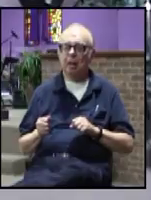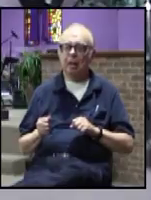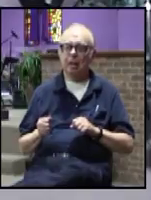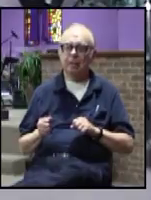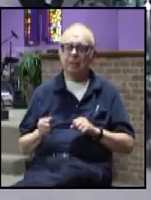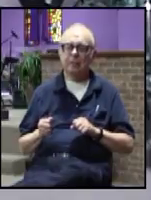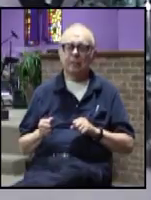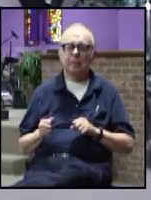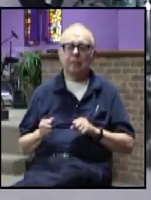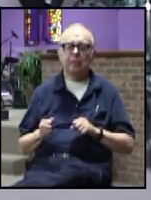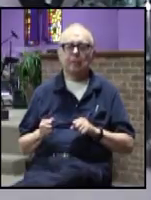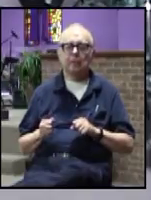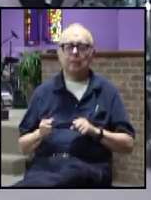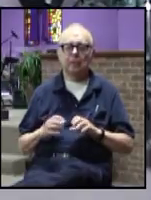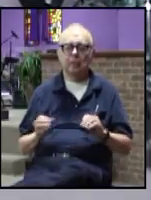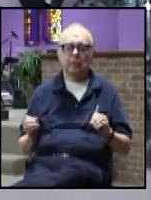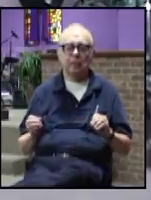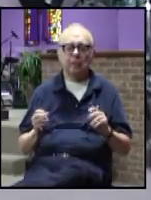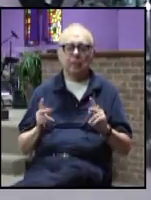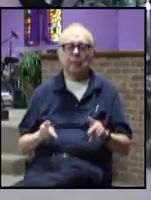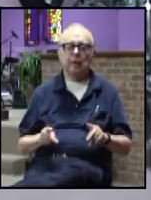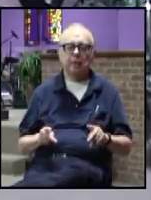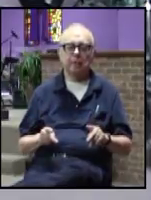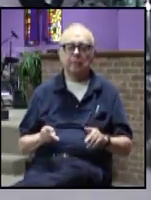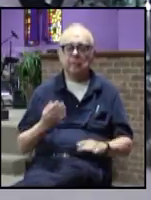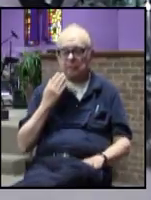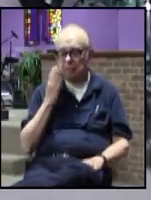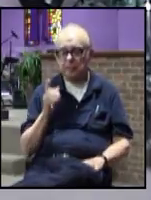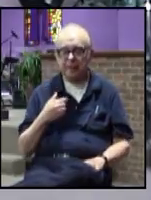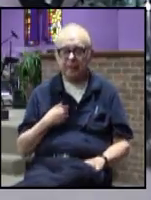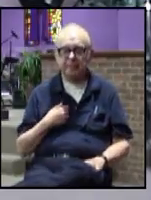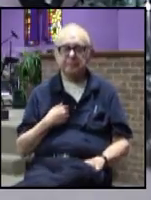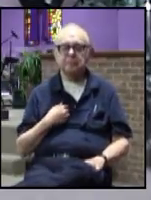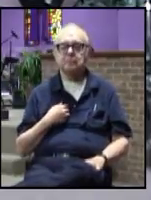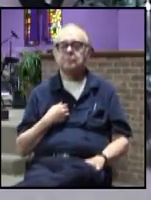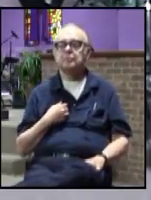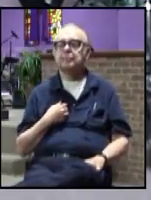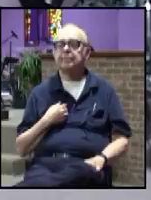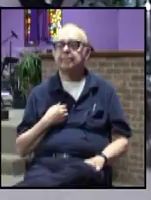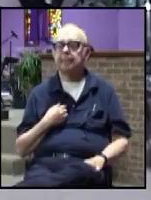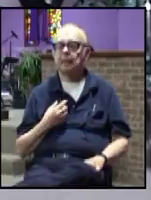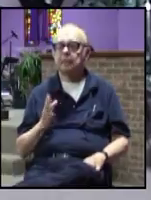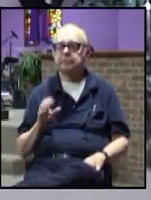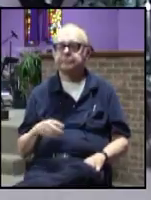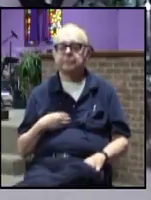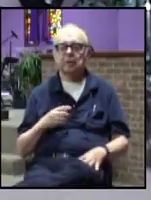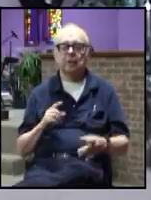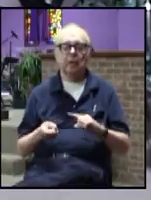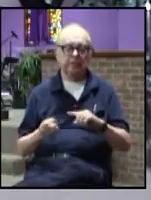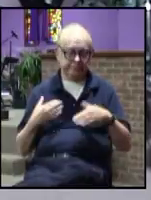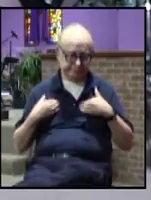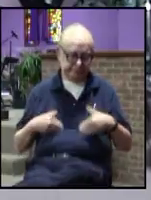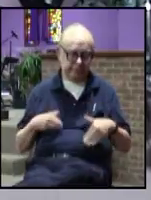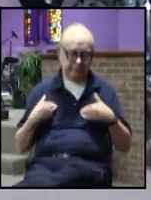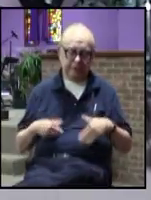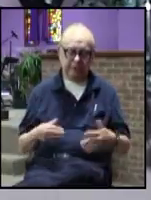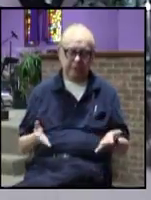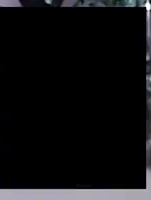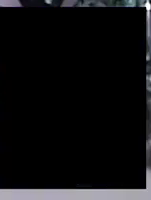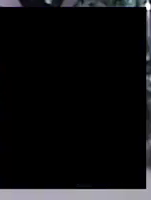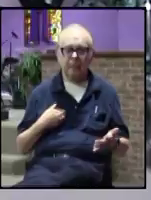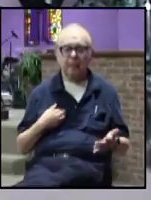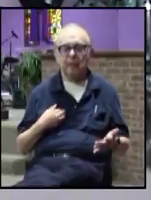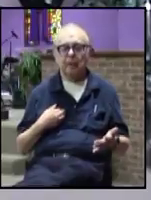off so that nobody knows and they can't know that it was me? Do I have a change of